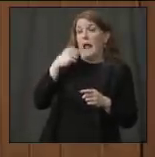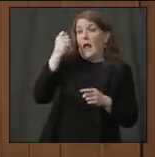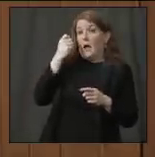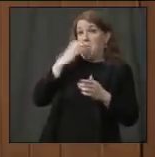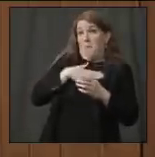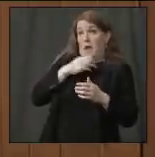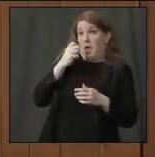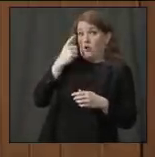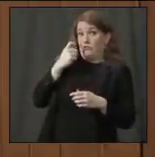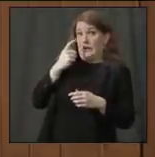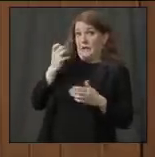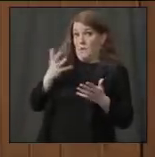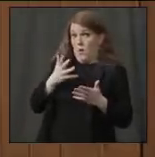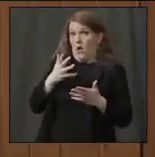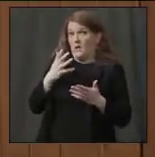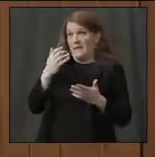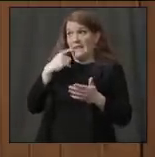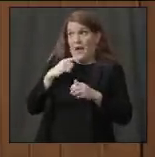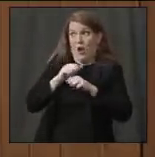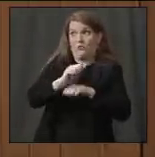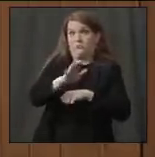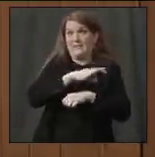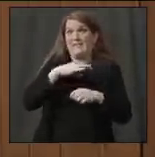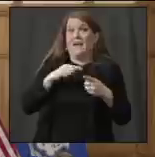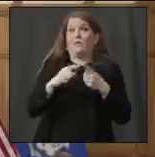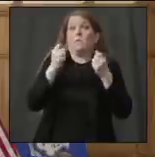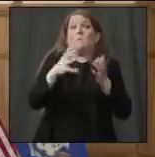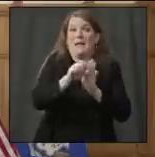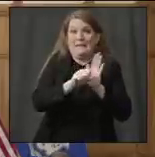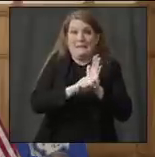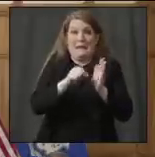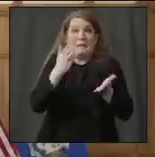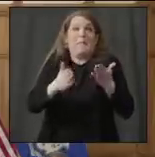many states, if not all. Okay, thank you.